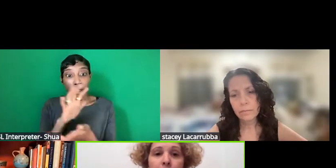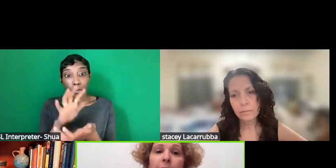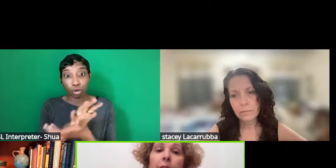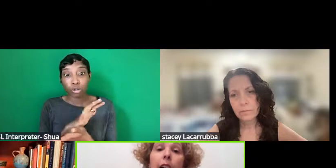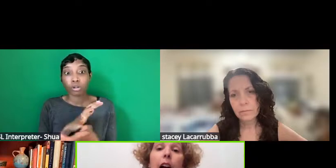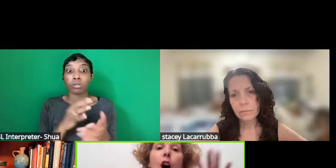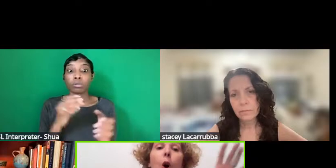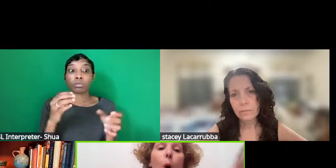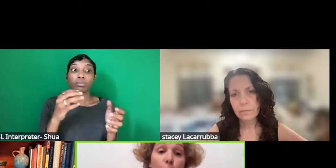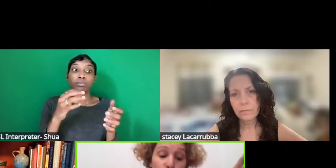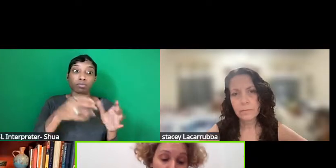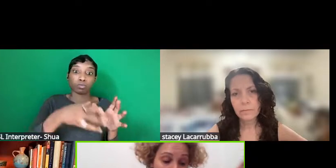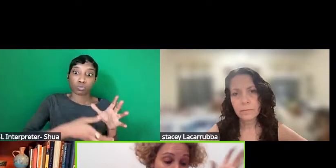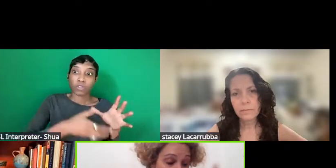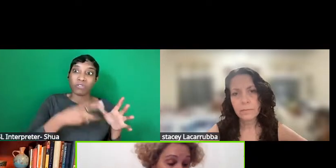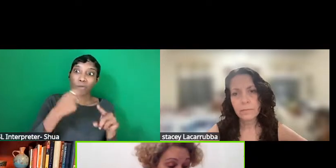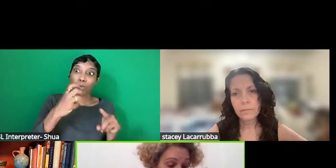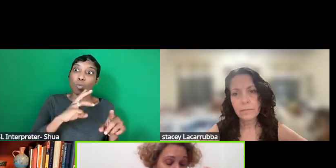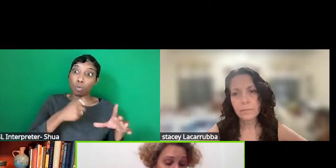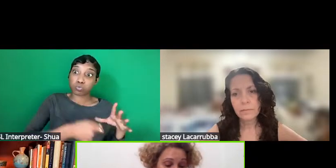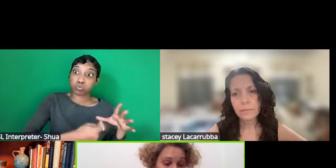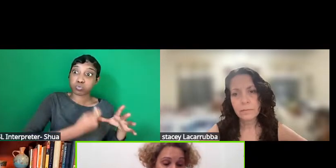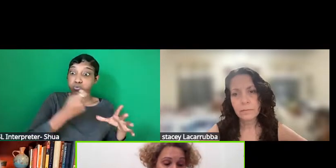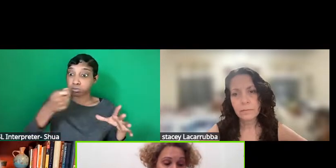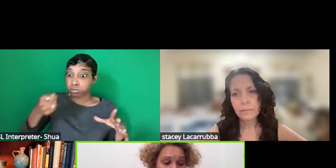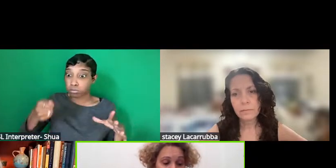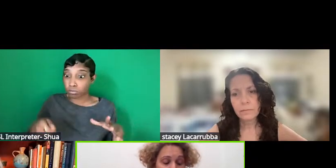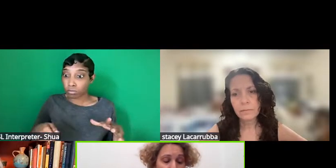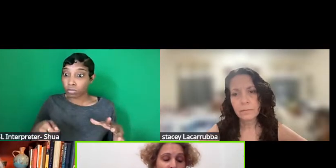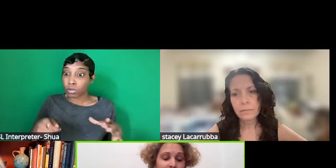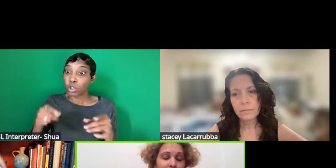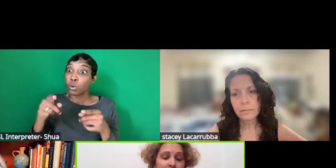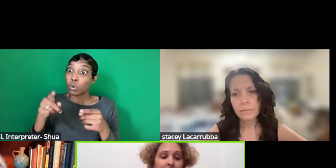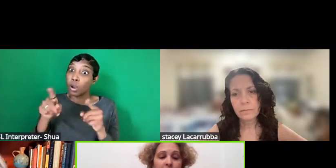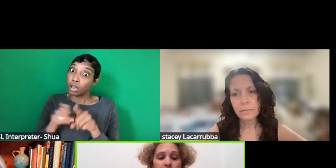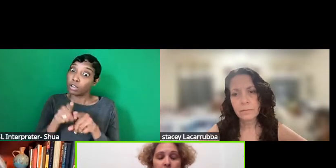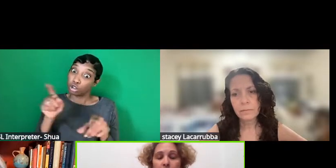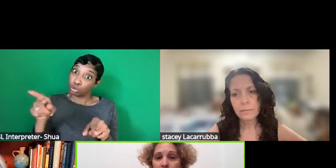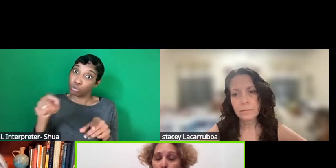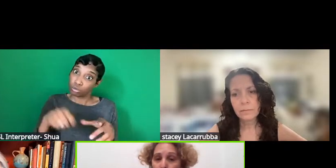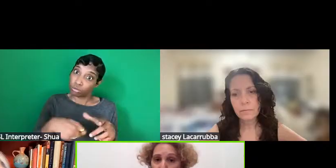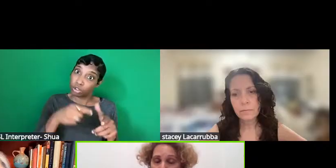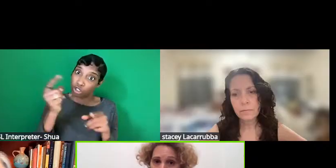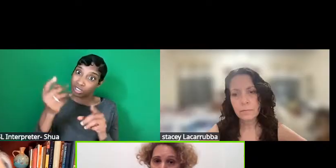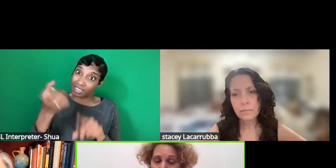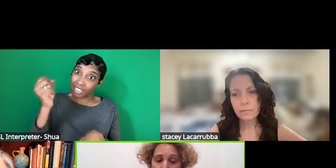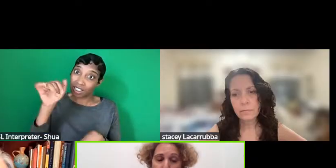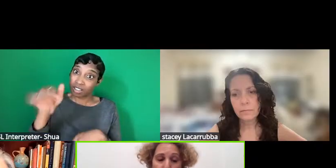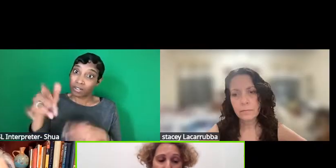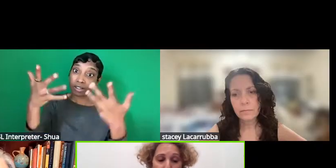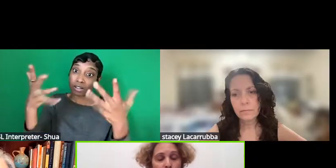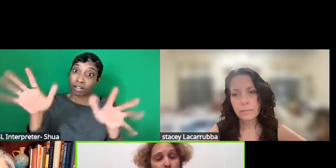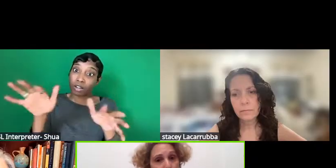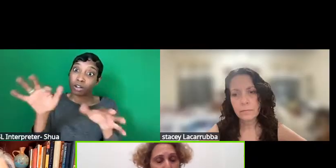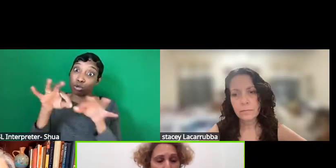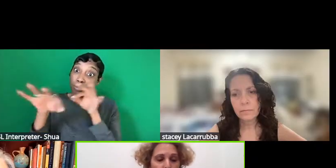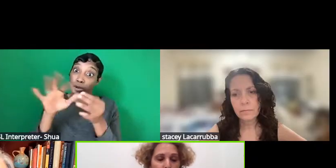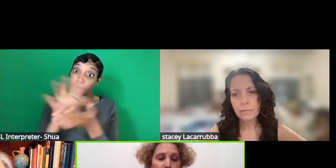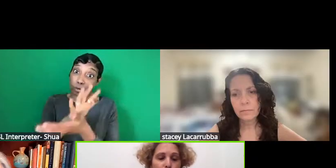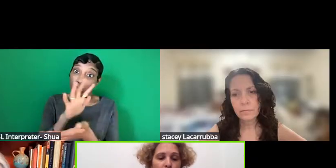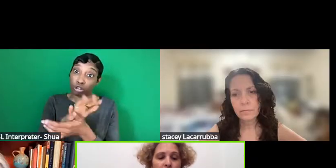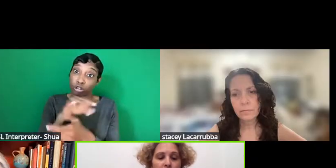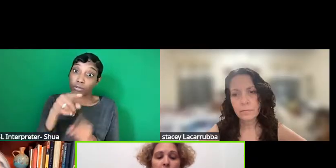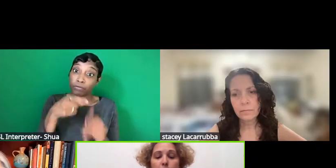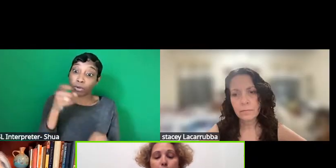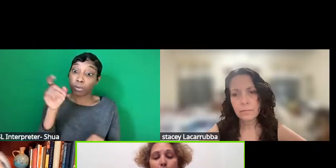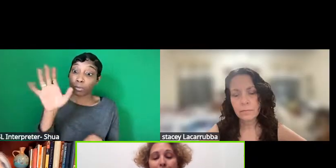there. Also, what you can do to your slurry is you can take this, okay, once you're done with ripping your paper, and ripping the paper is the